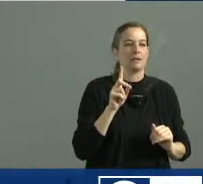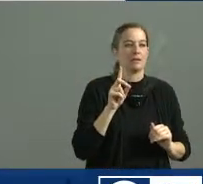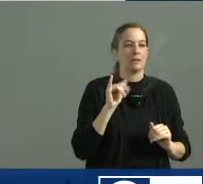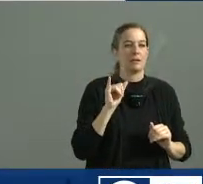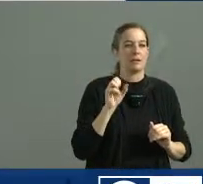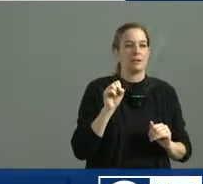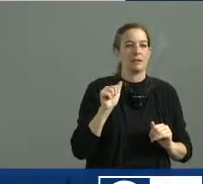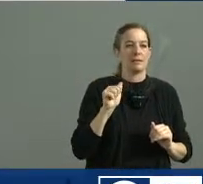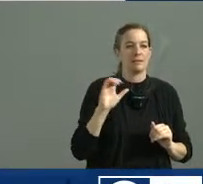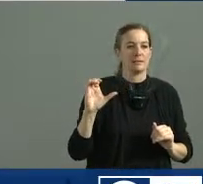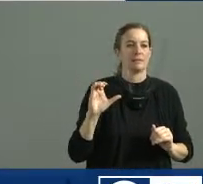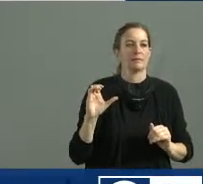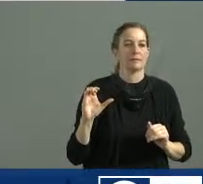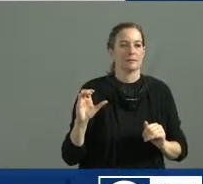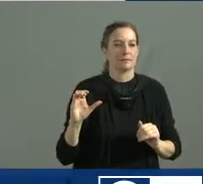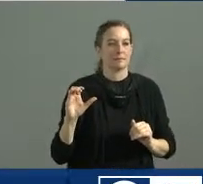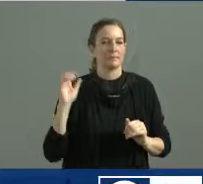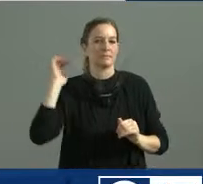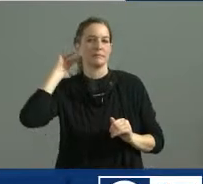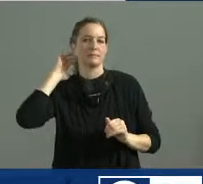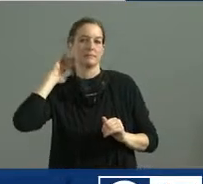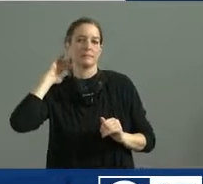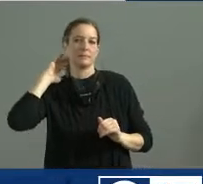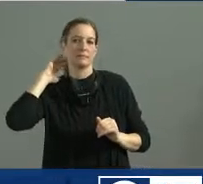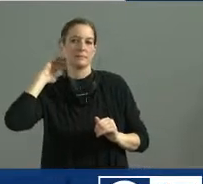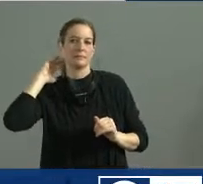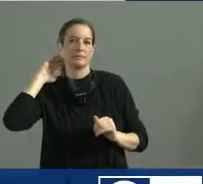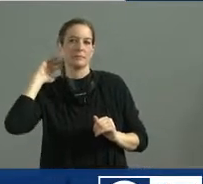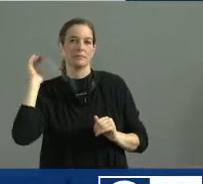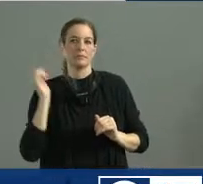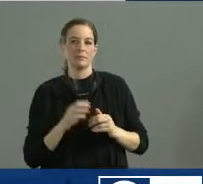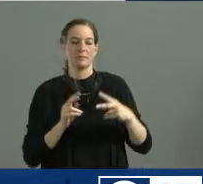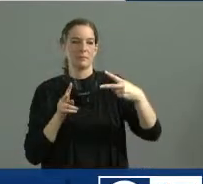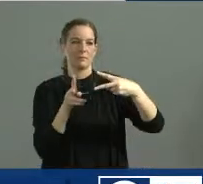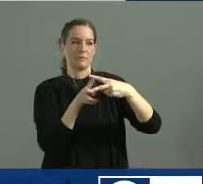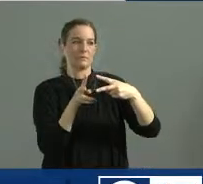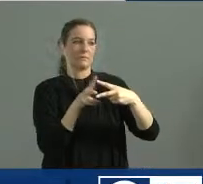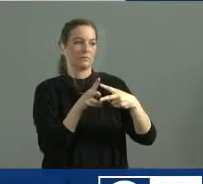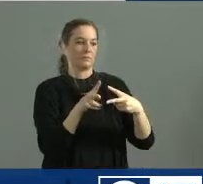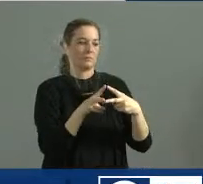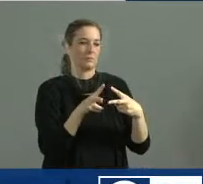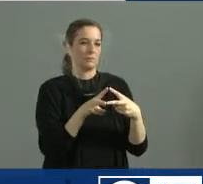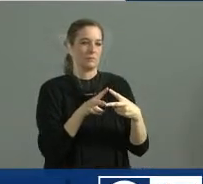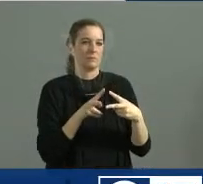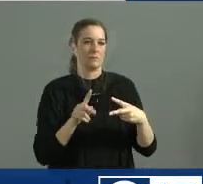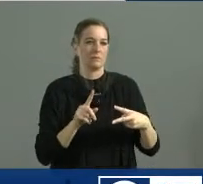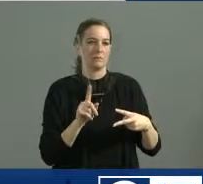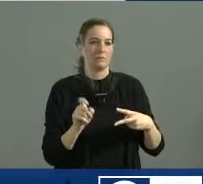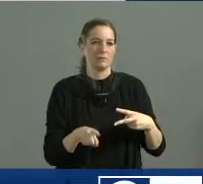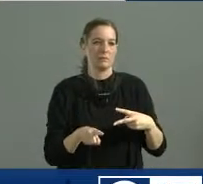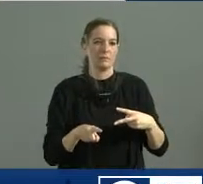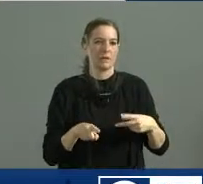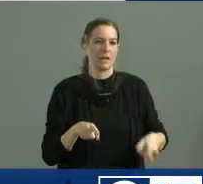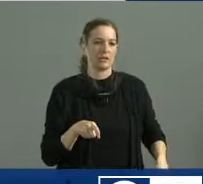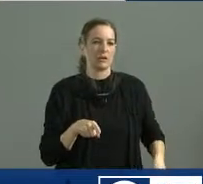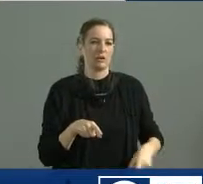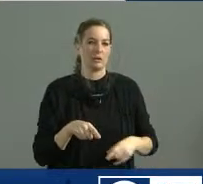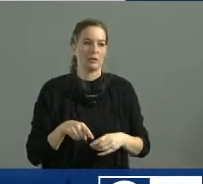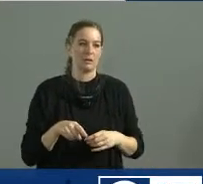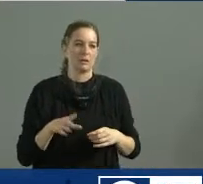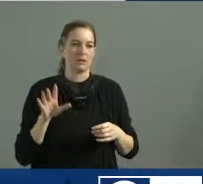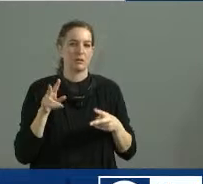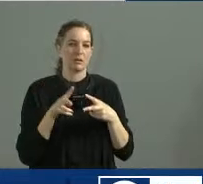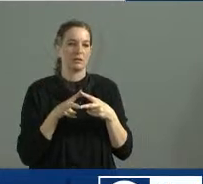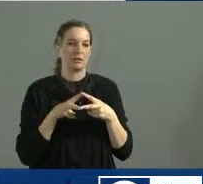Thank you for doing the call. I have two really quick questions. The first is following up on this issue of the second dose. And does the